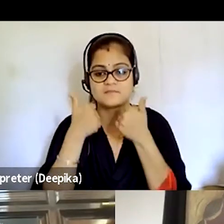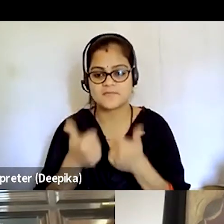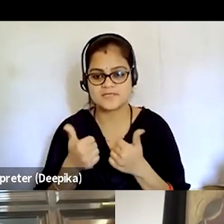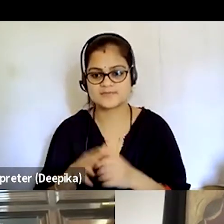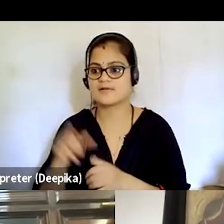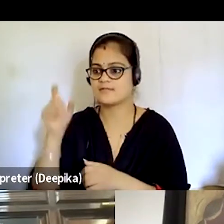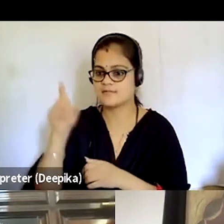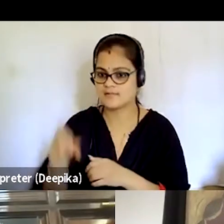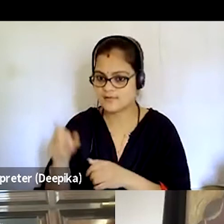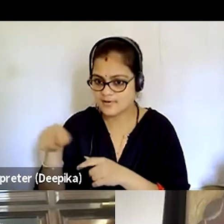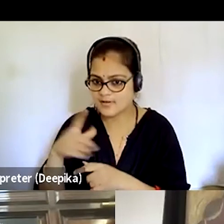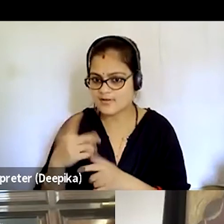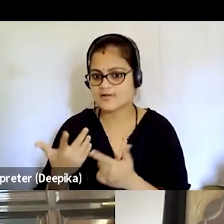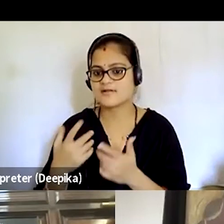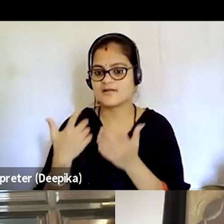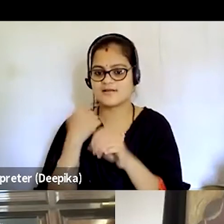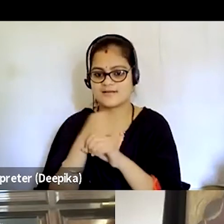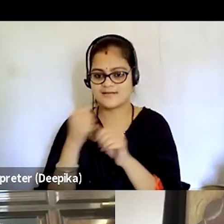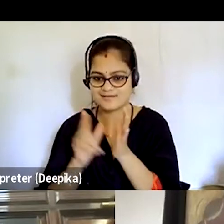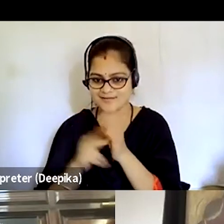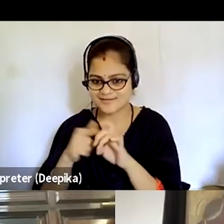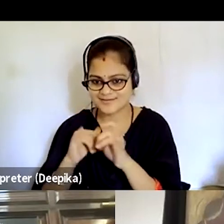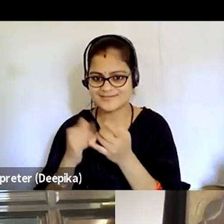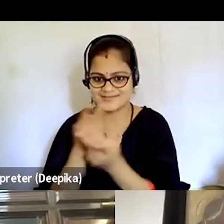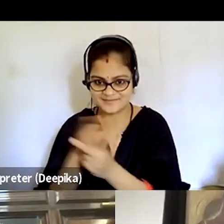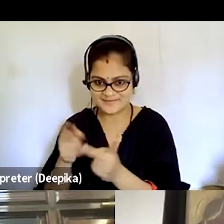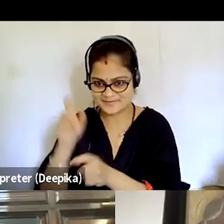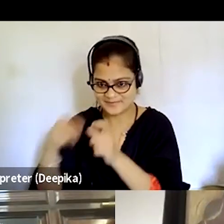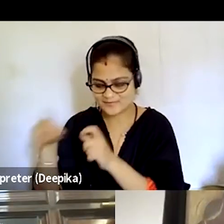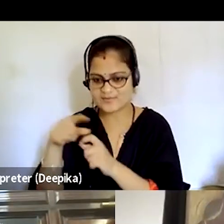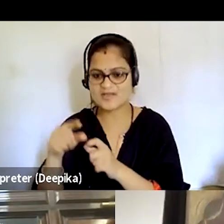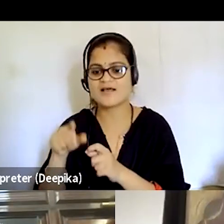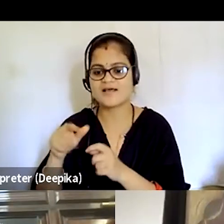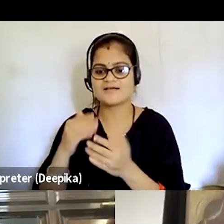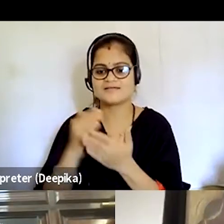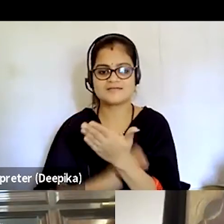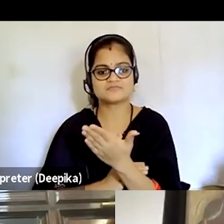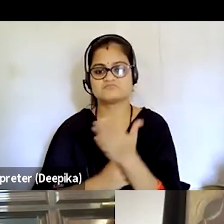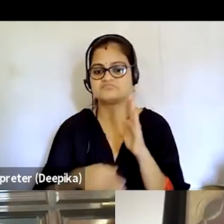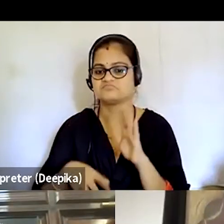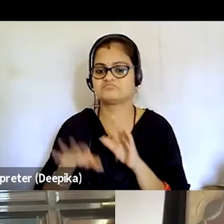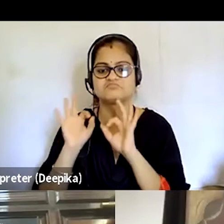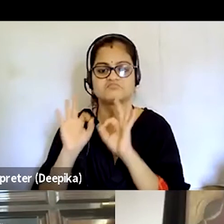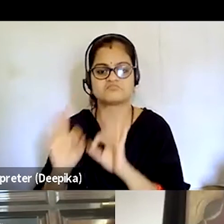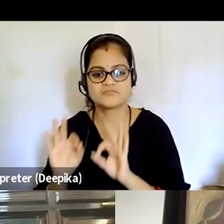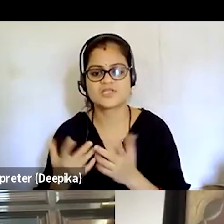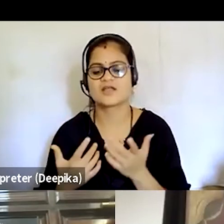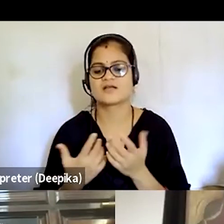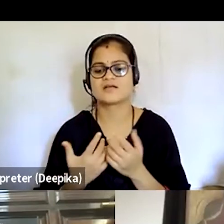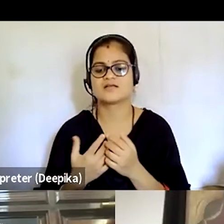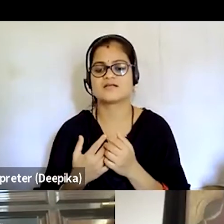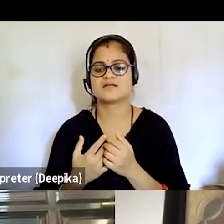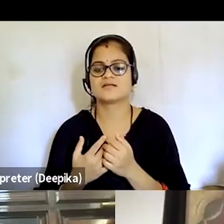like Louis Banks, George Brooks, Selva Ganesh, and all, that level of musicians, and amazing international jazz musicians as well, play